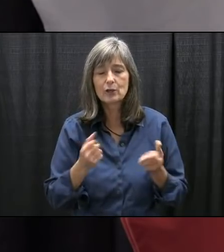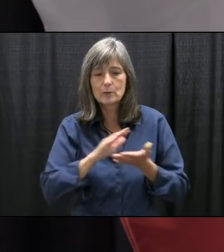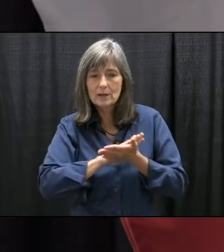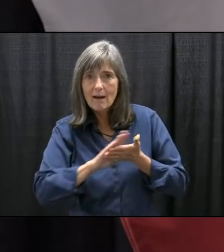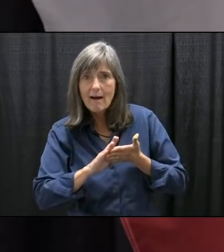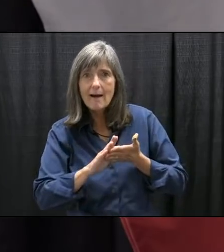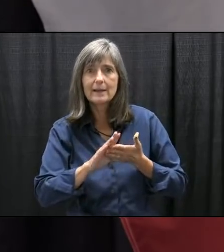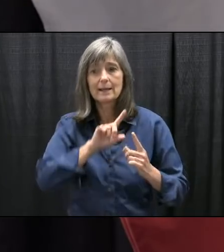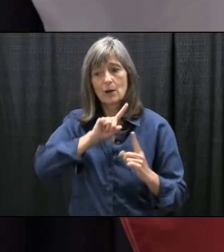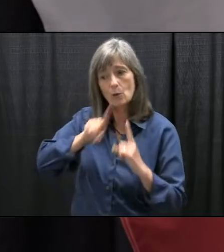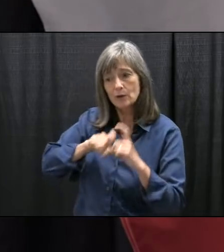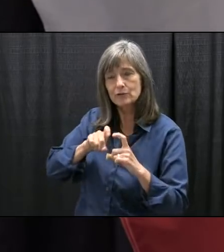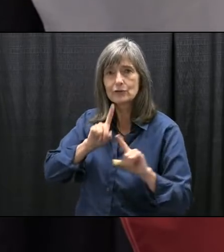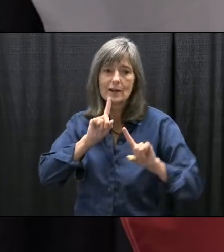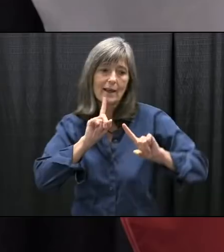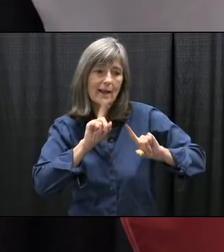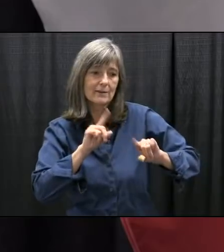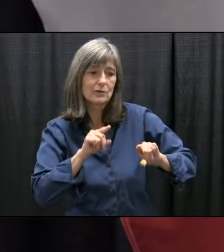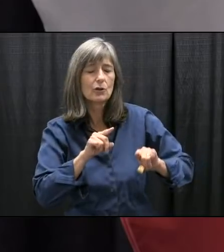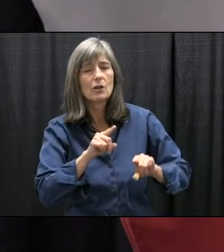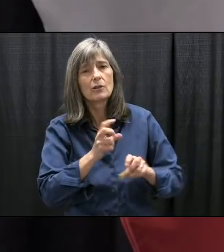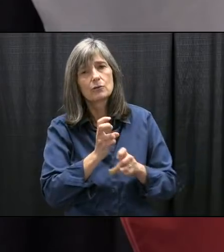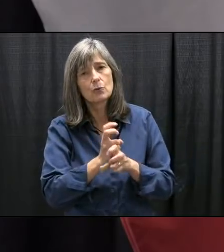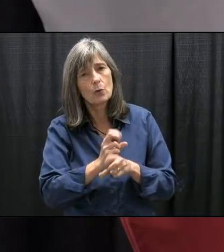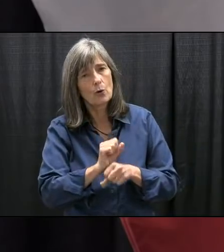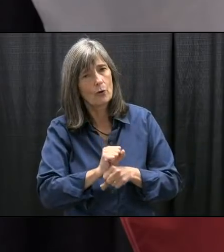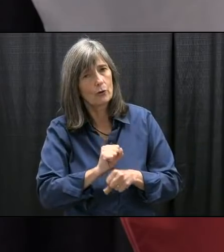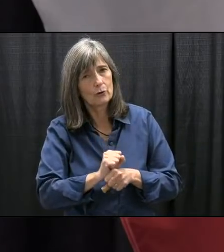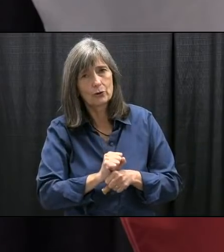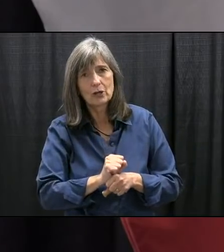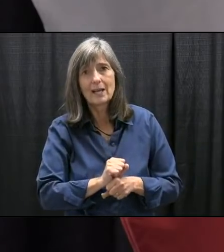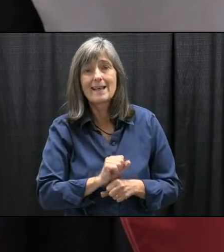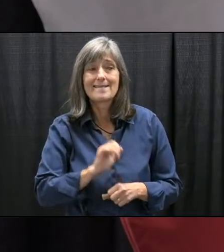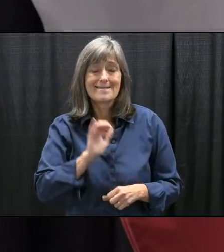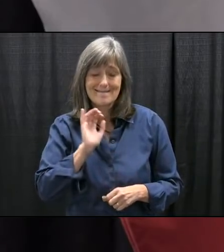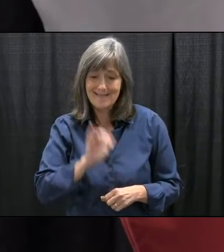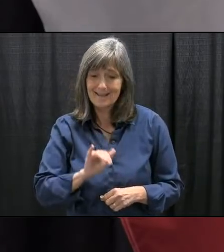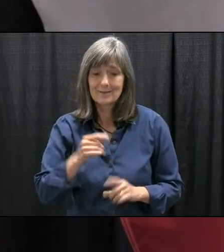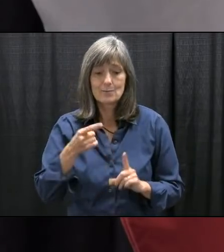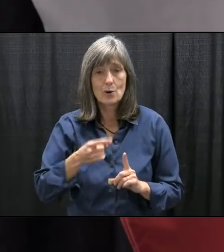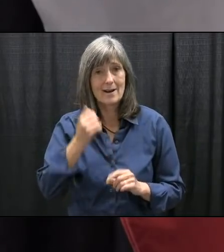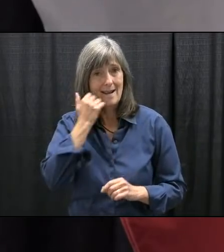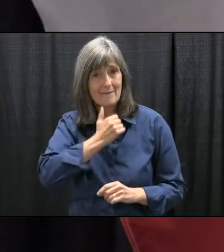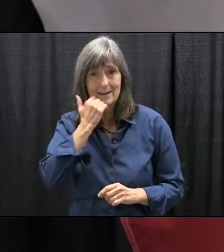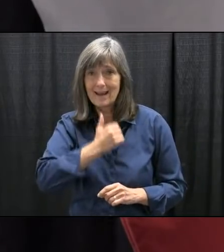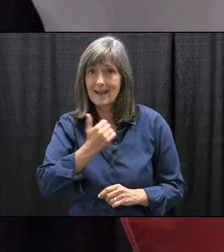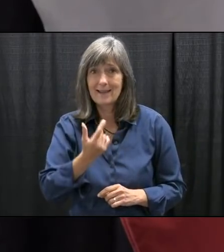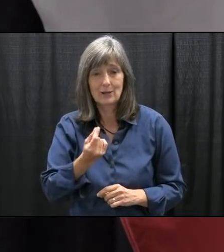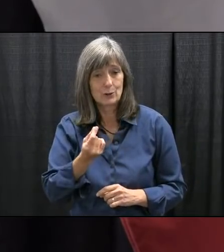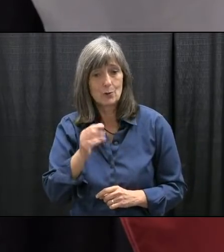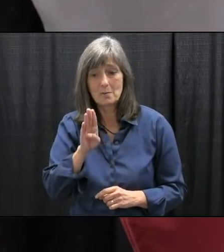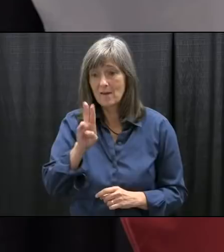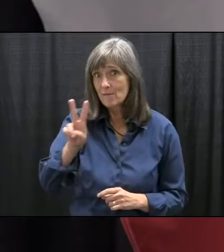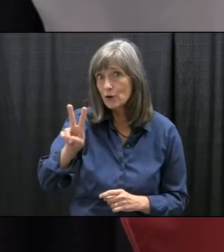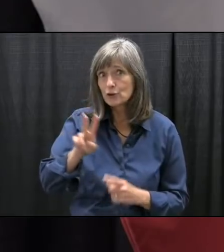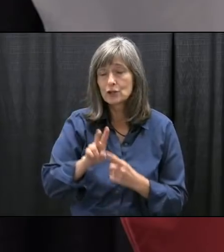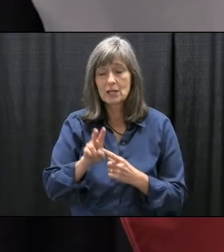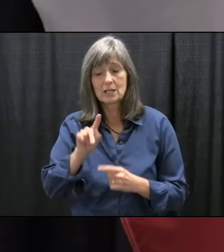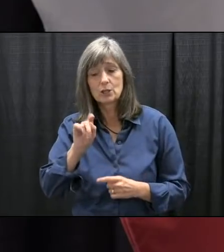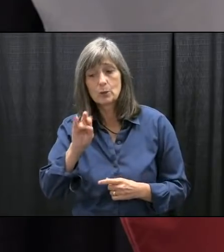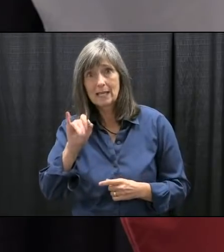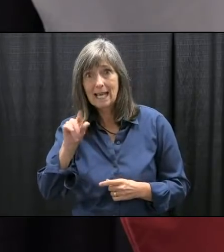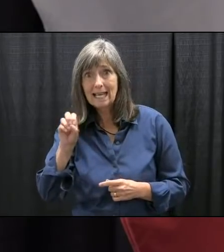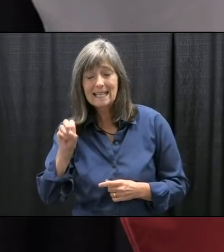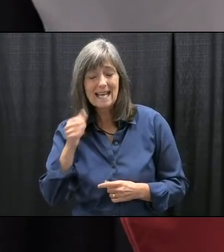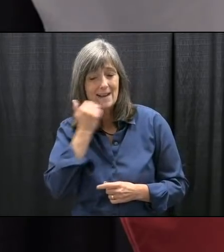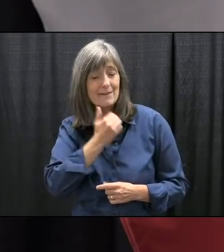them and answering their questions and all the hard work they're doing, because this is really what's going on now every single day in Bayvert and in the Twillingate